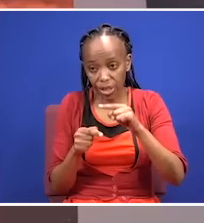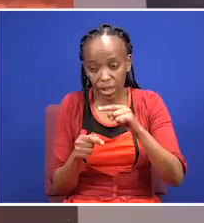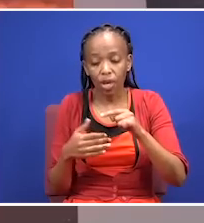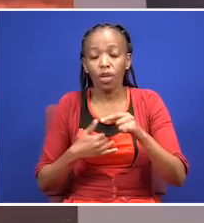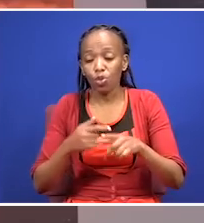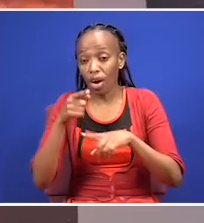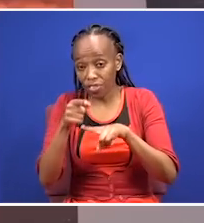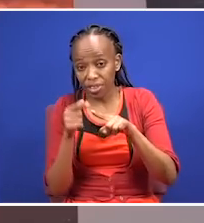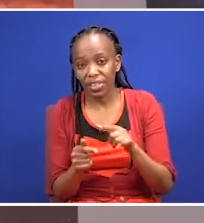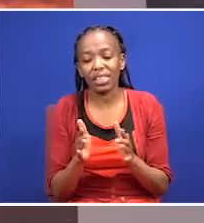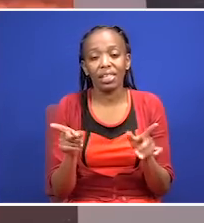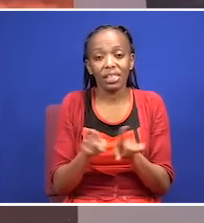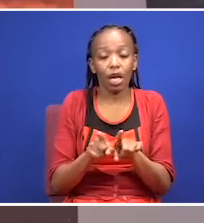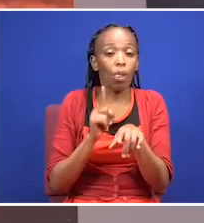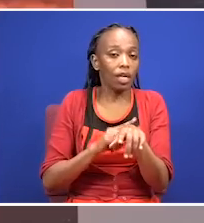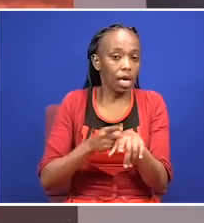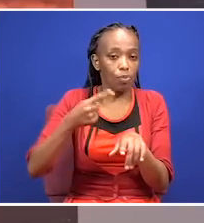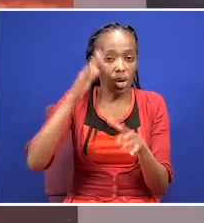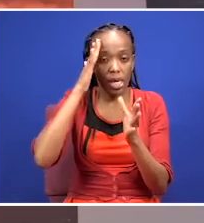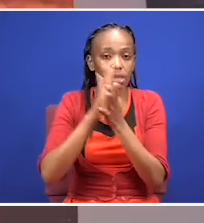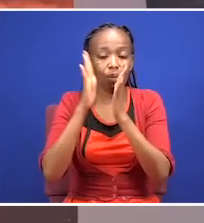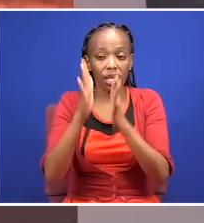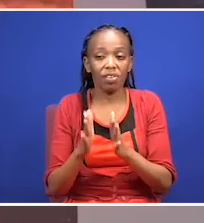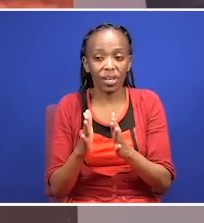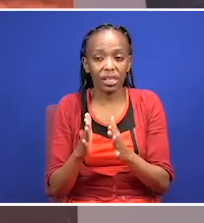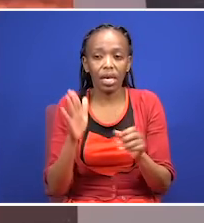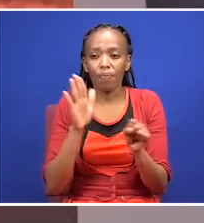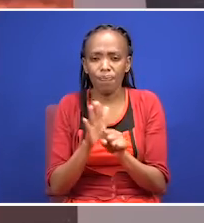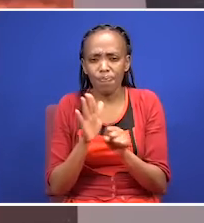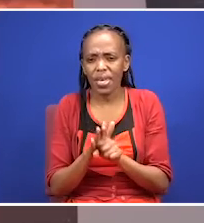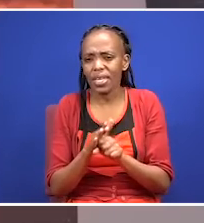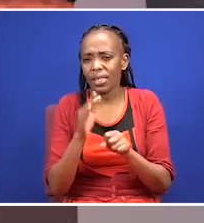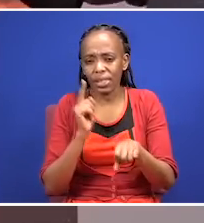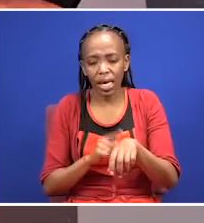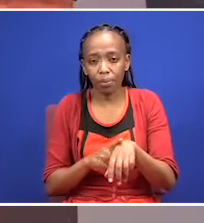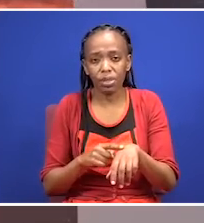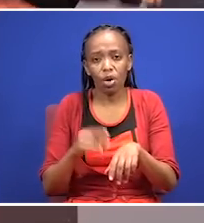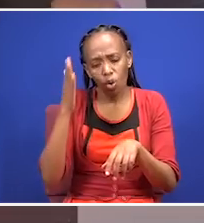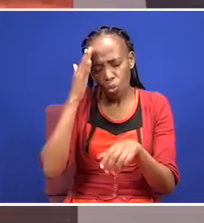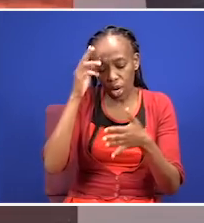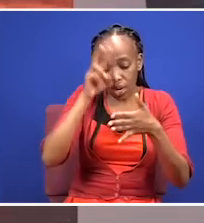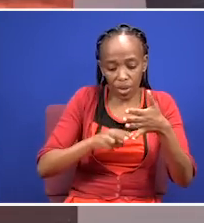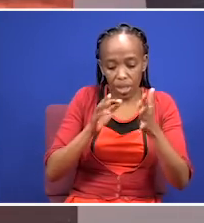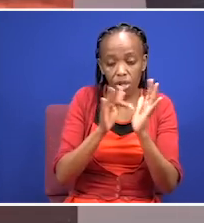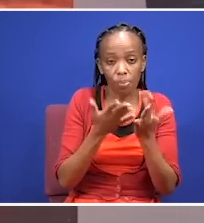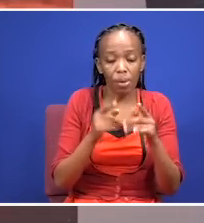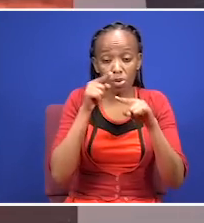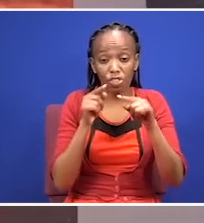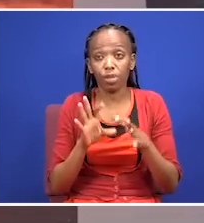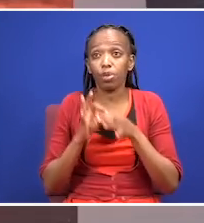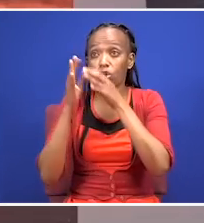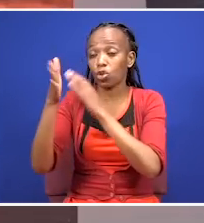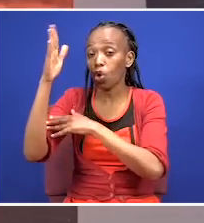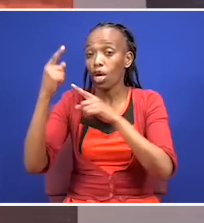vengeance even when we as believers read often vengeance is the lord but we still want to take